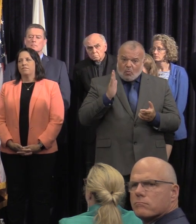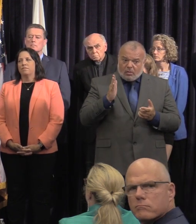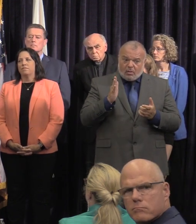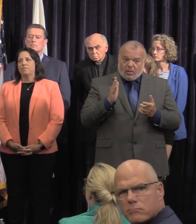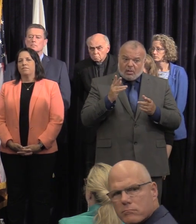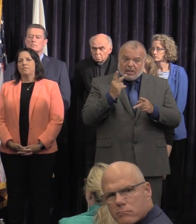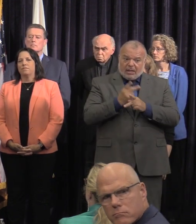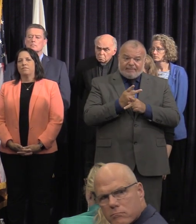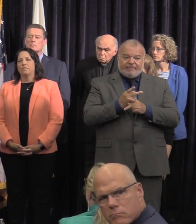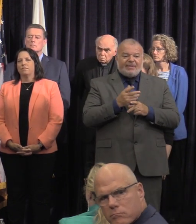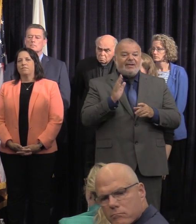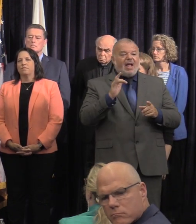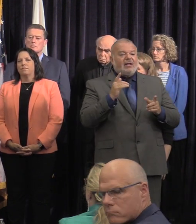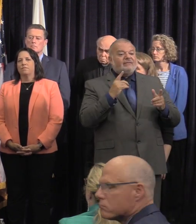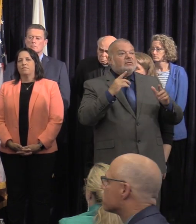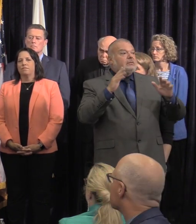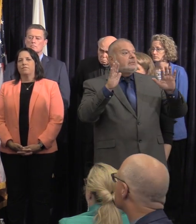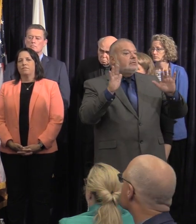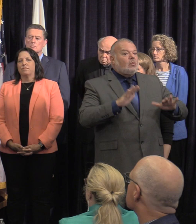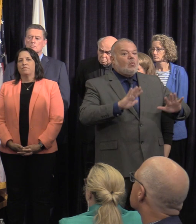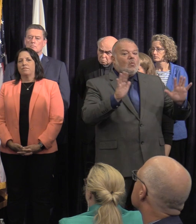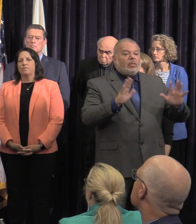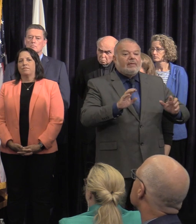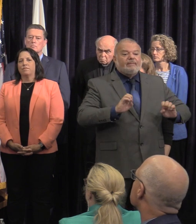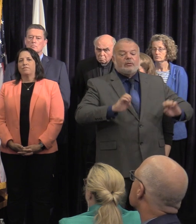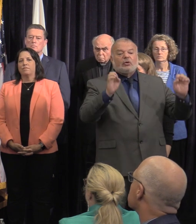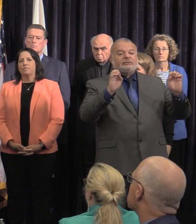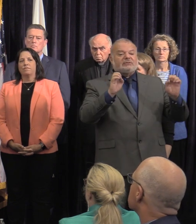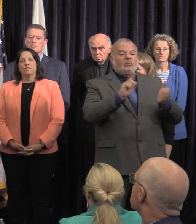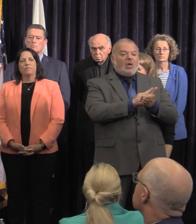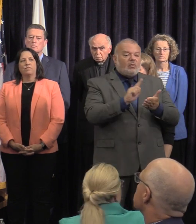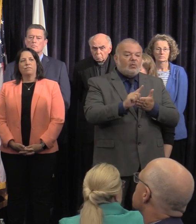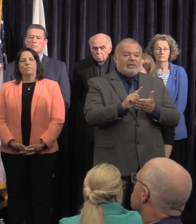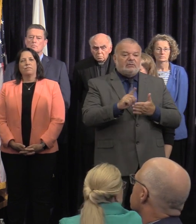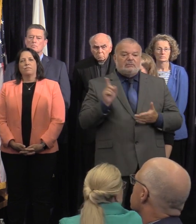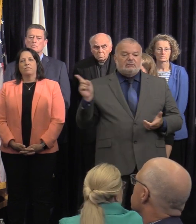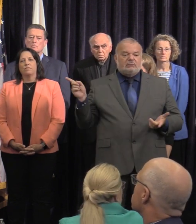I can't make predictions about that. We'll do whatever is necessary.